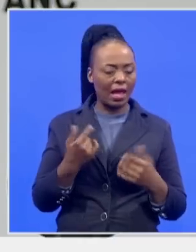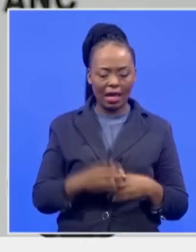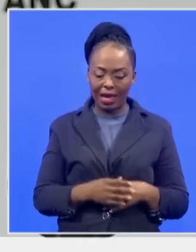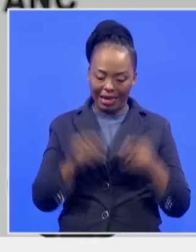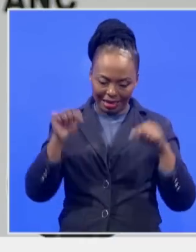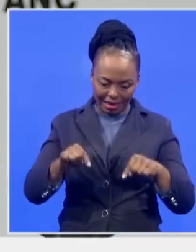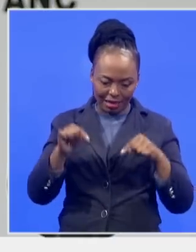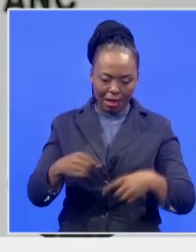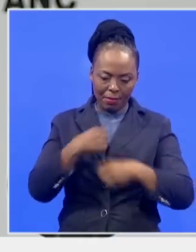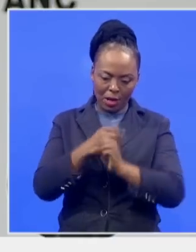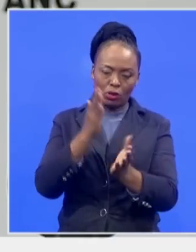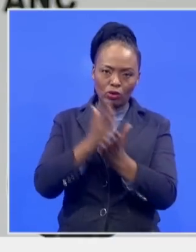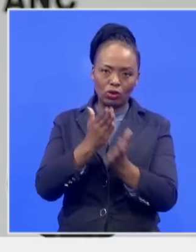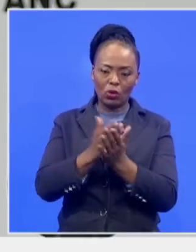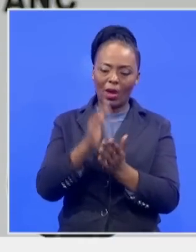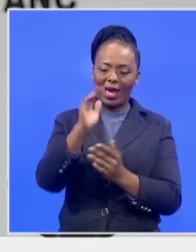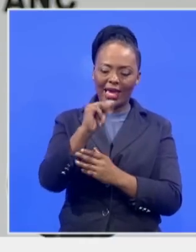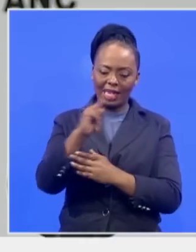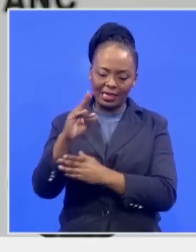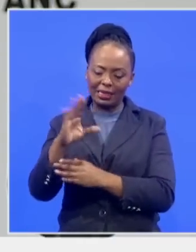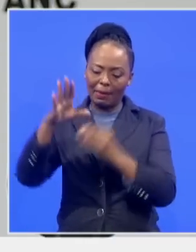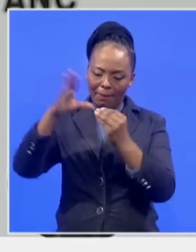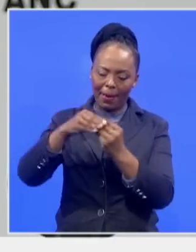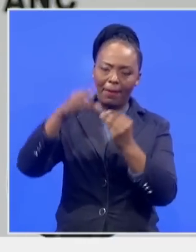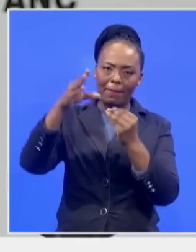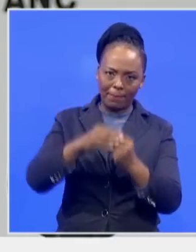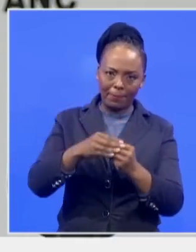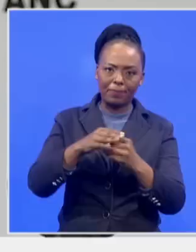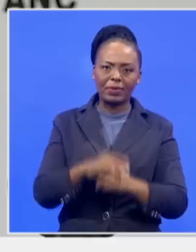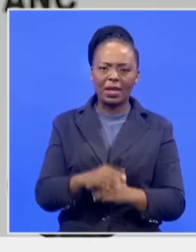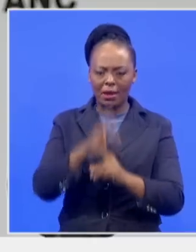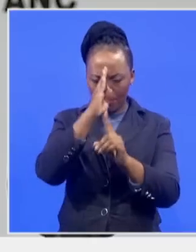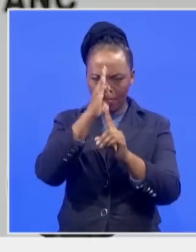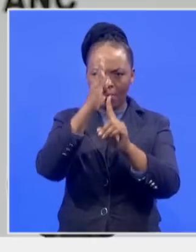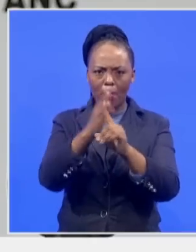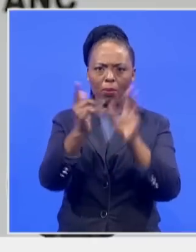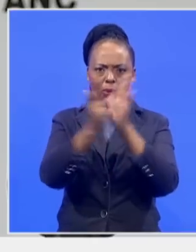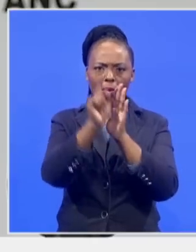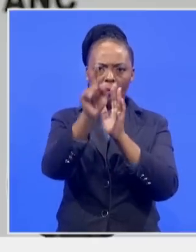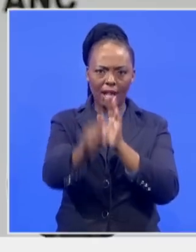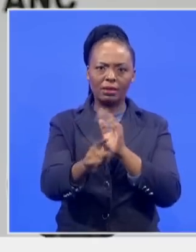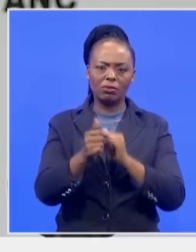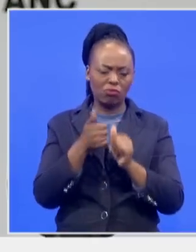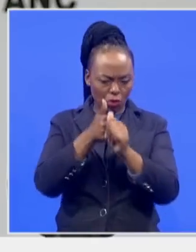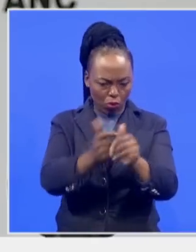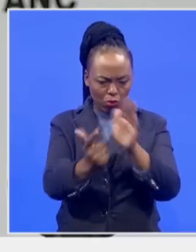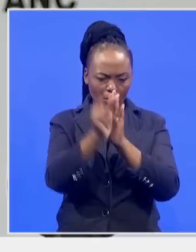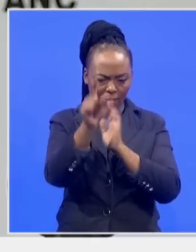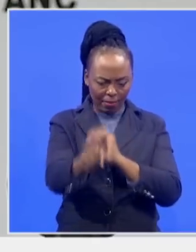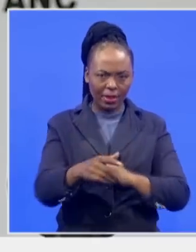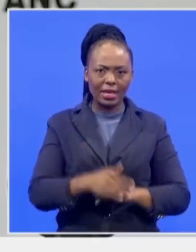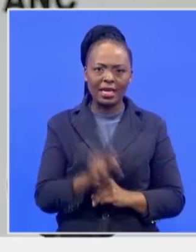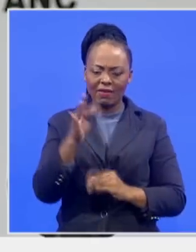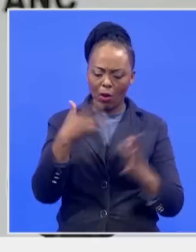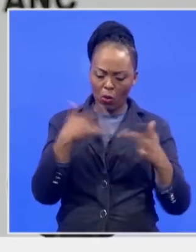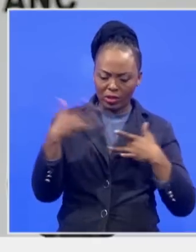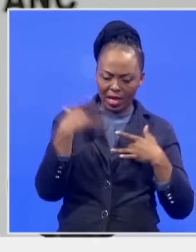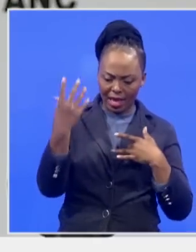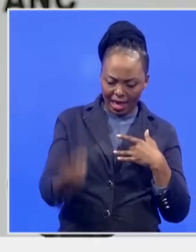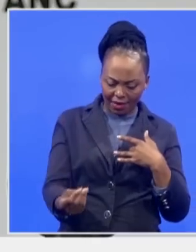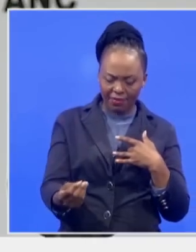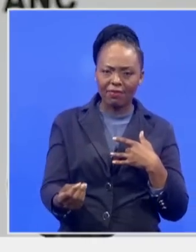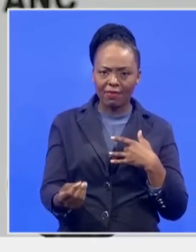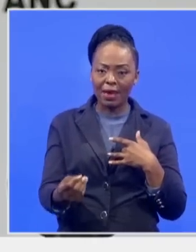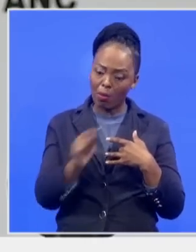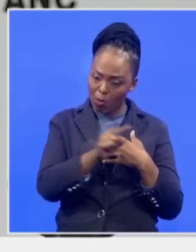that the ANC members toe the line. And if they've got concerns, they should be in